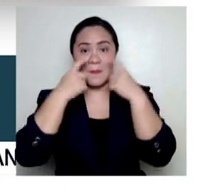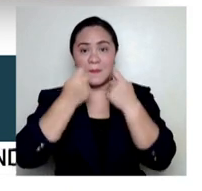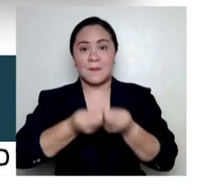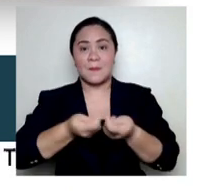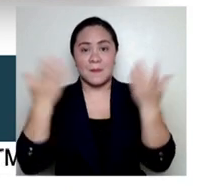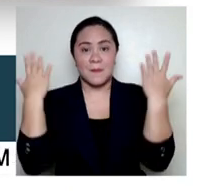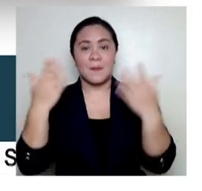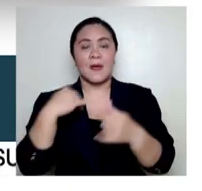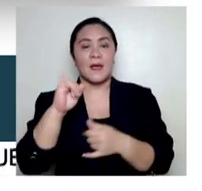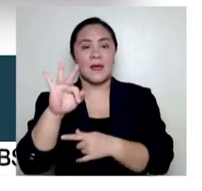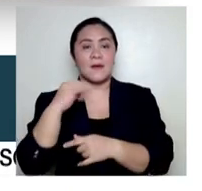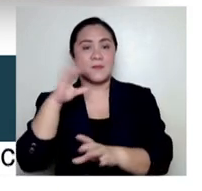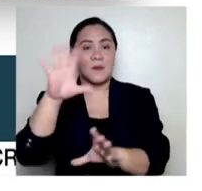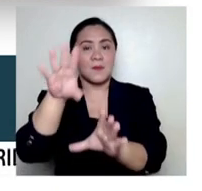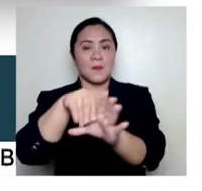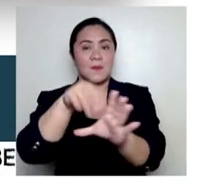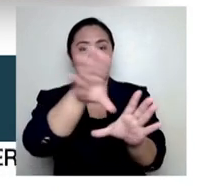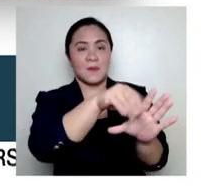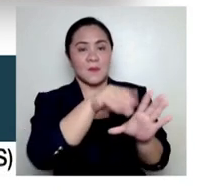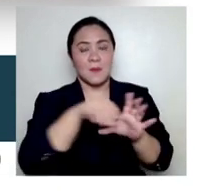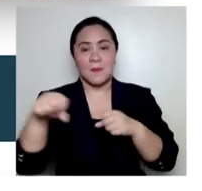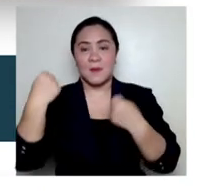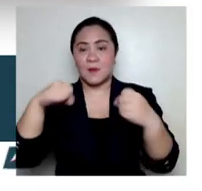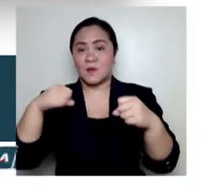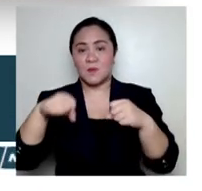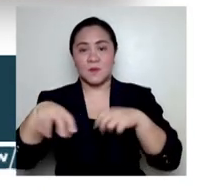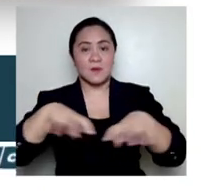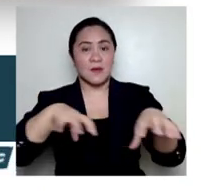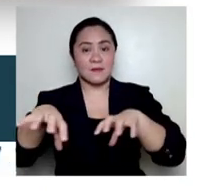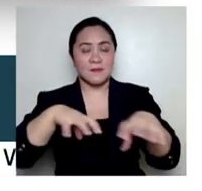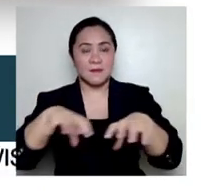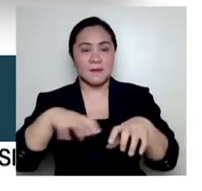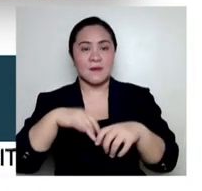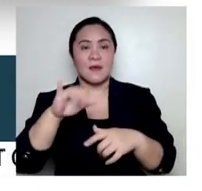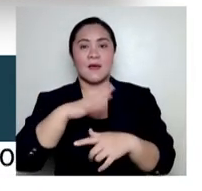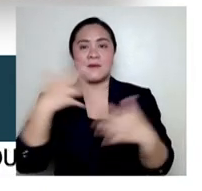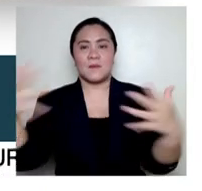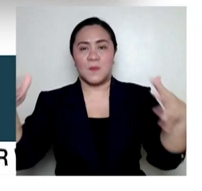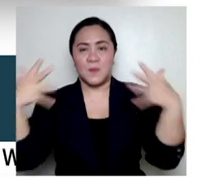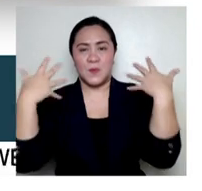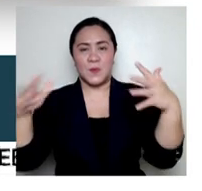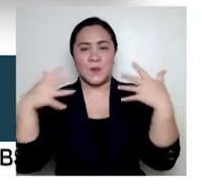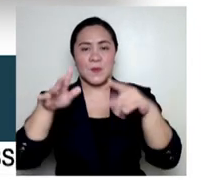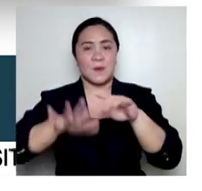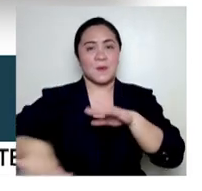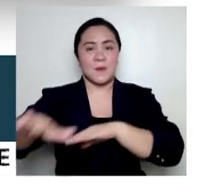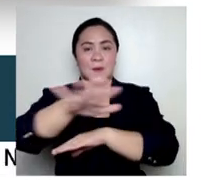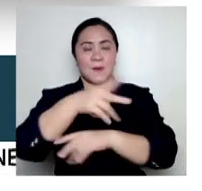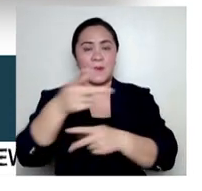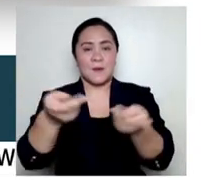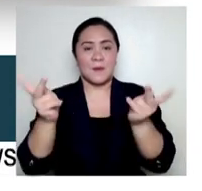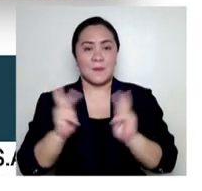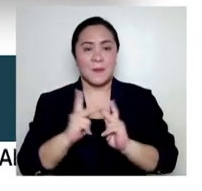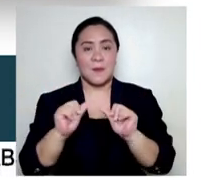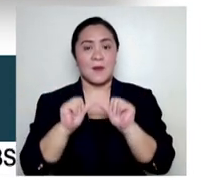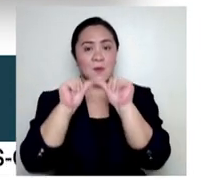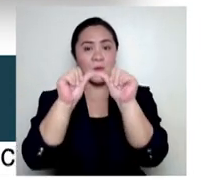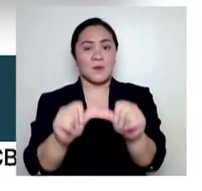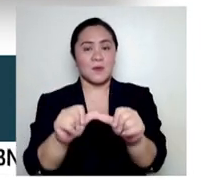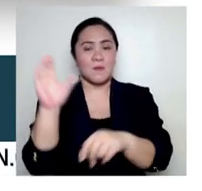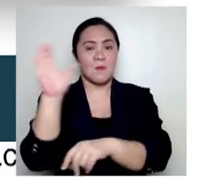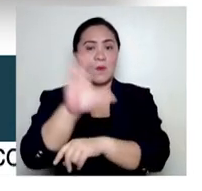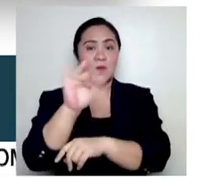while participating in sports activities in well-ventilated venues. He adds, police will continue to apprehend violators of